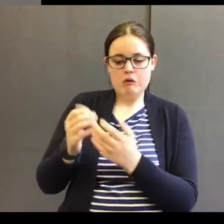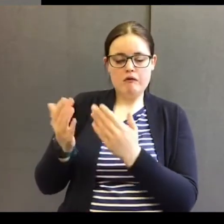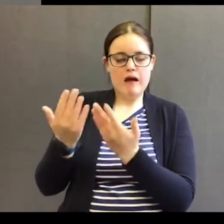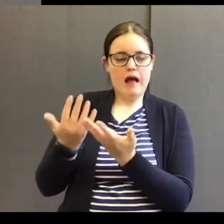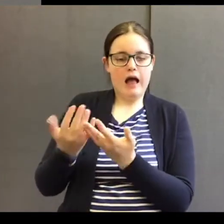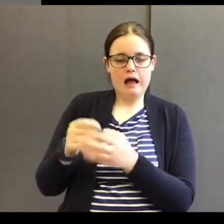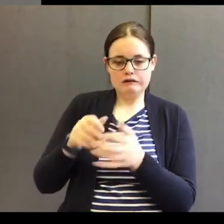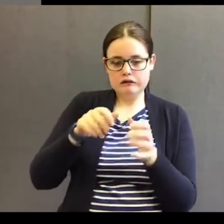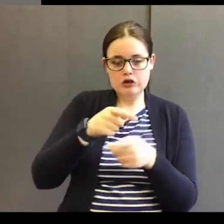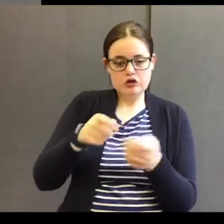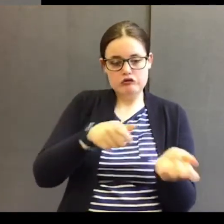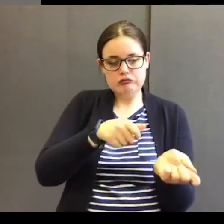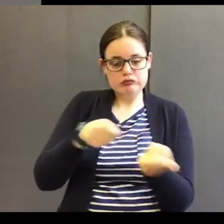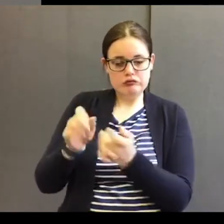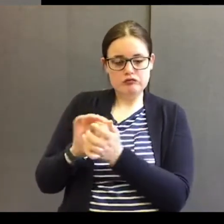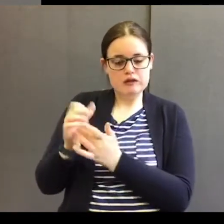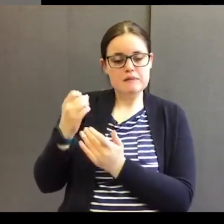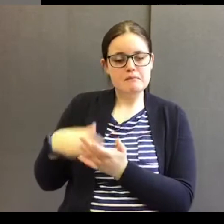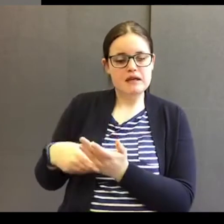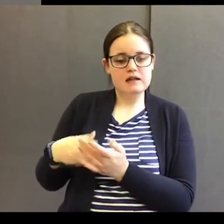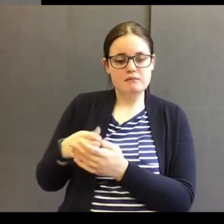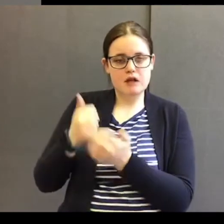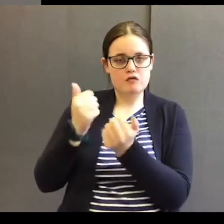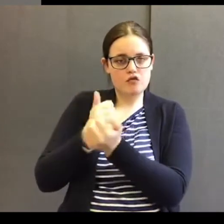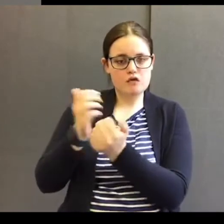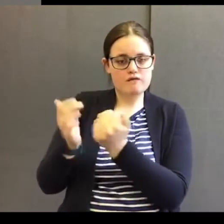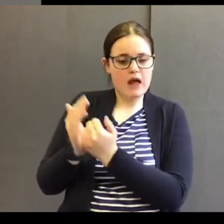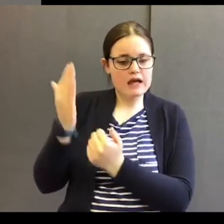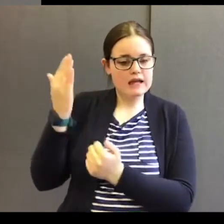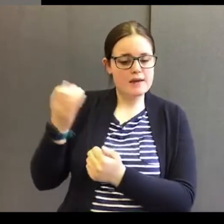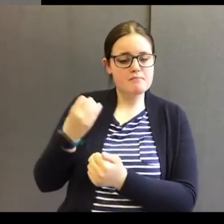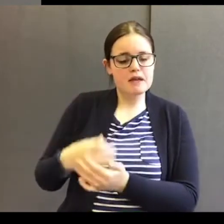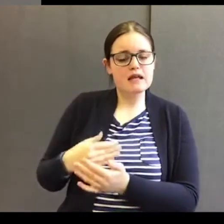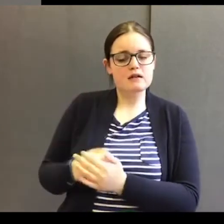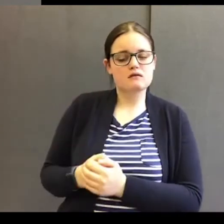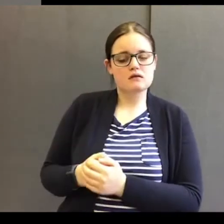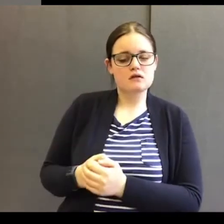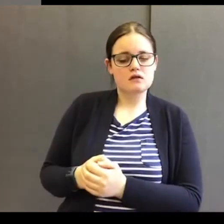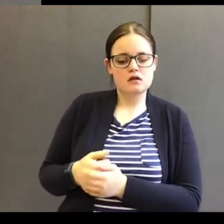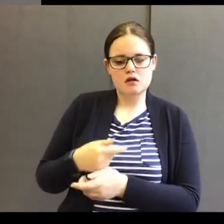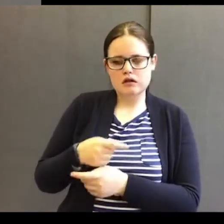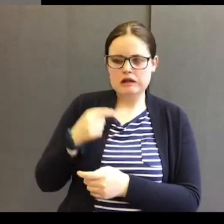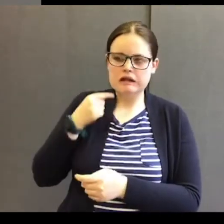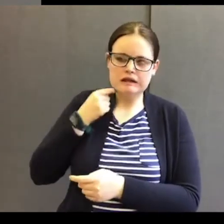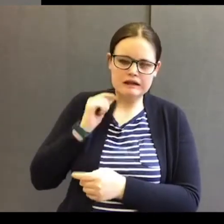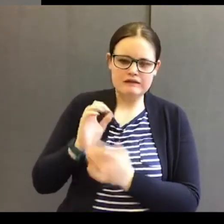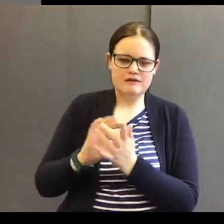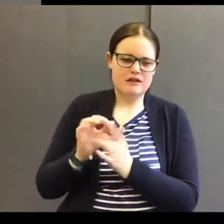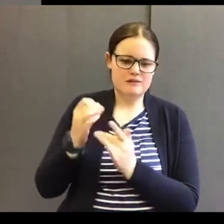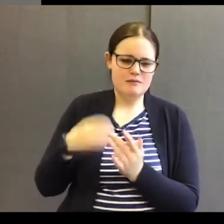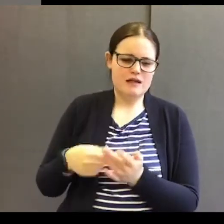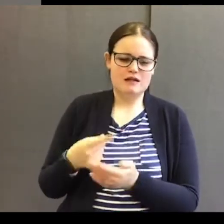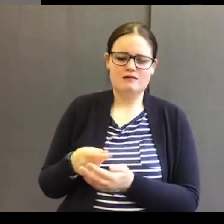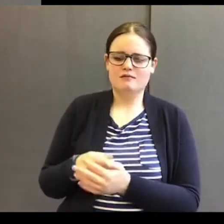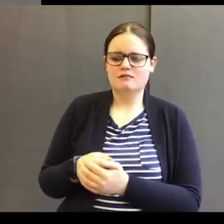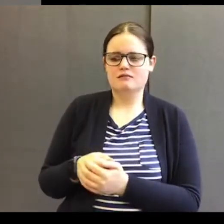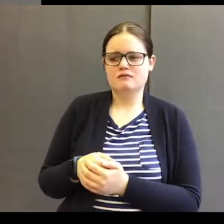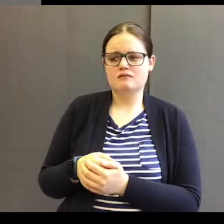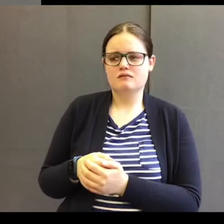your wicked hands, you took him. You crucified him. You slayed